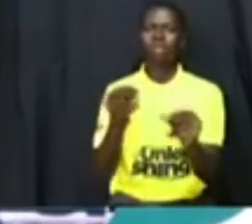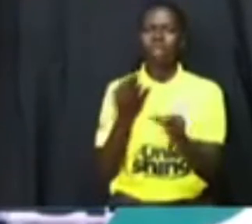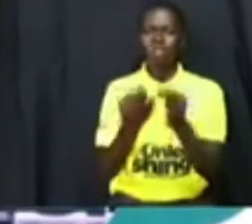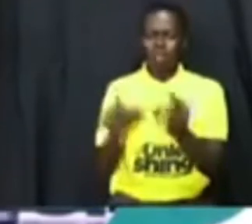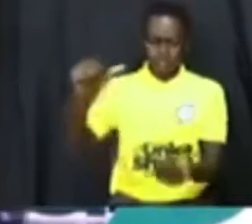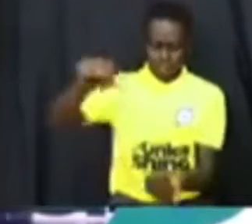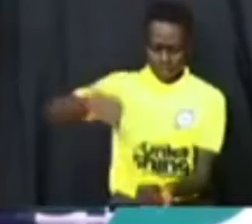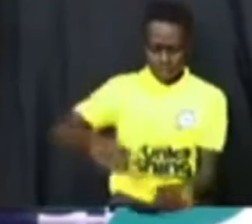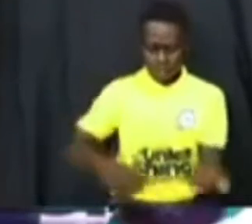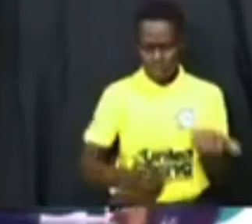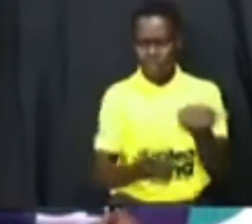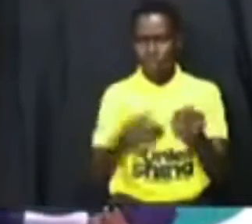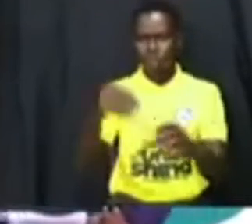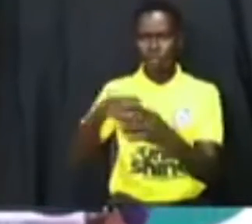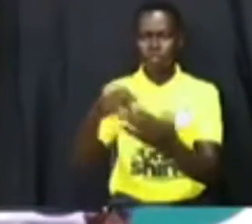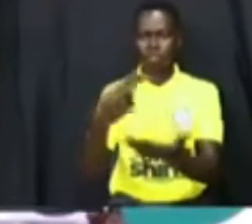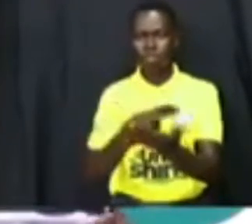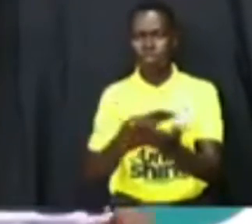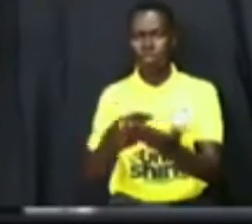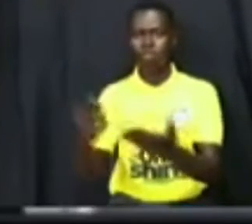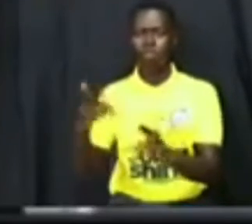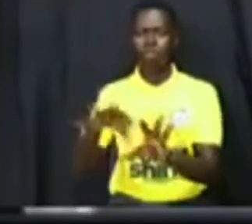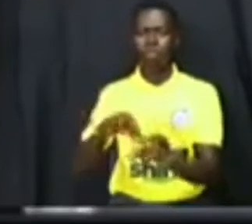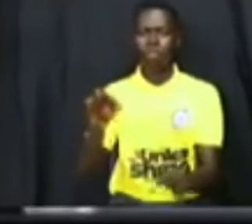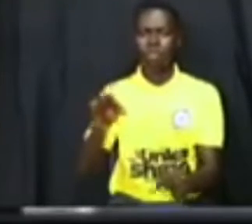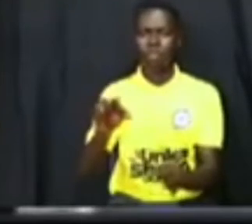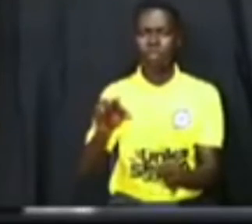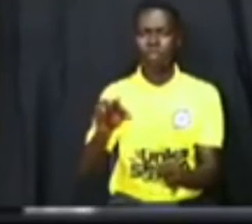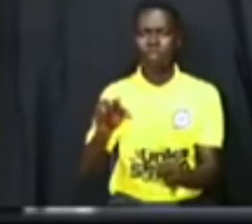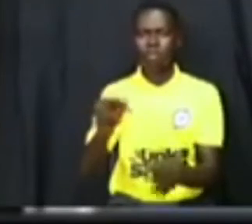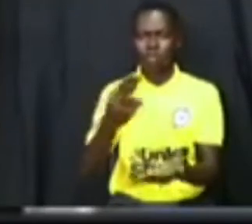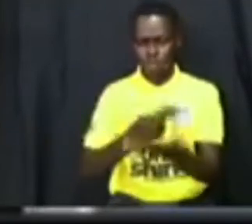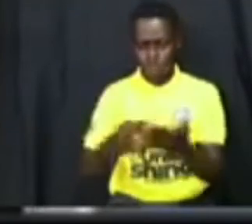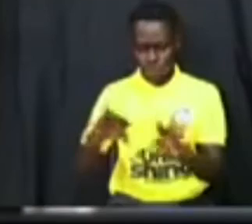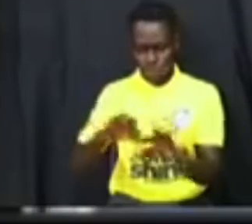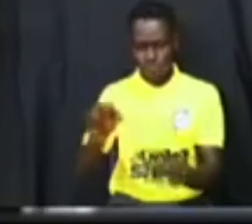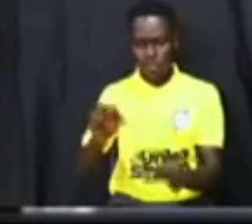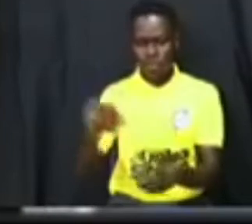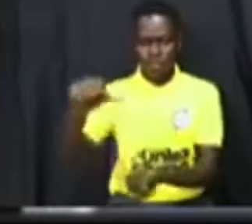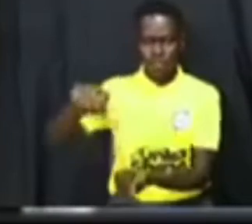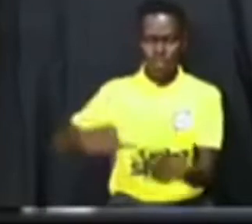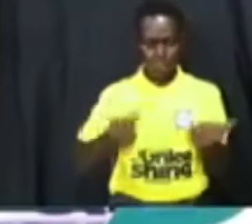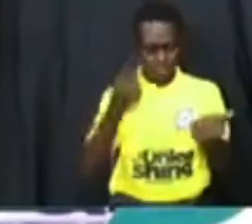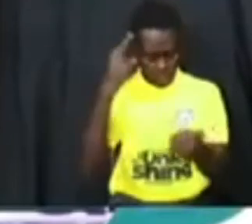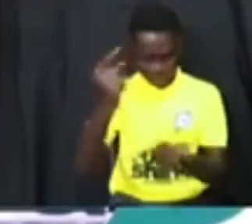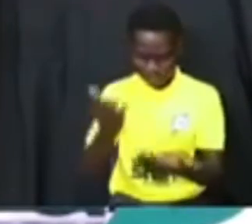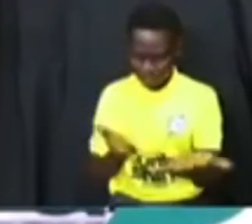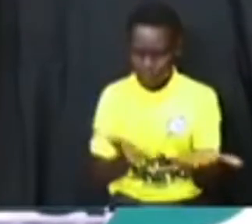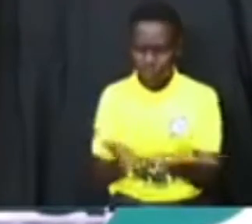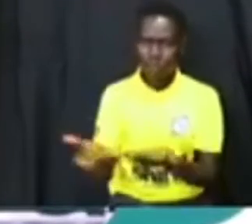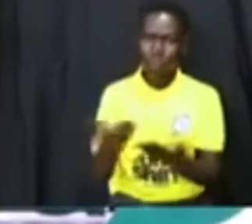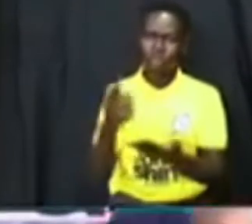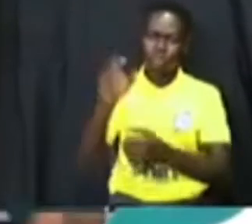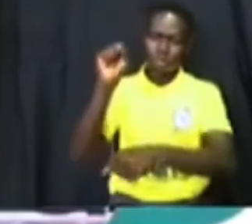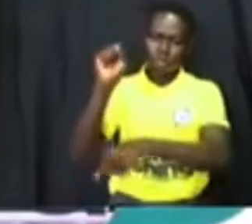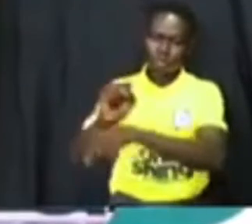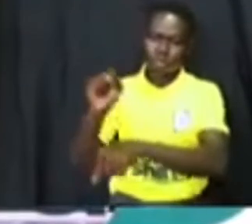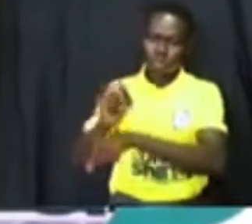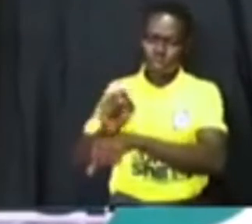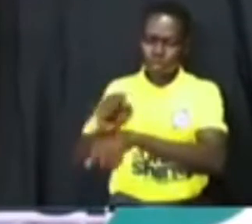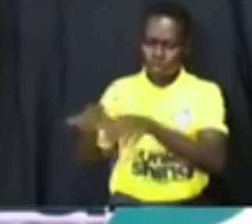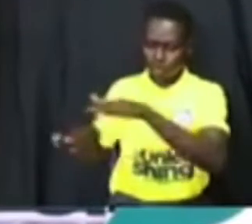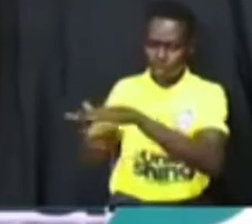Ghost, it is for service. Hallelujah. We function under his unction.